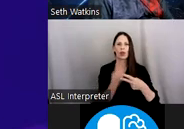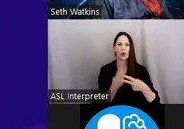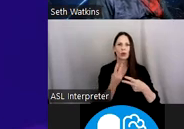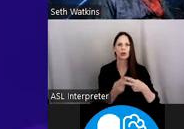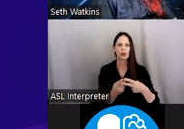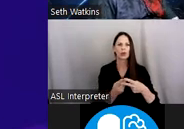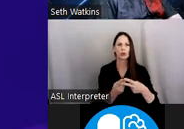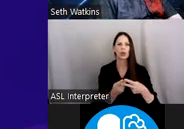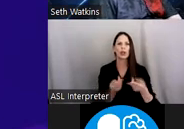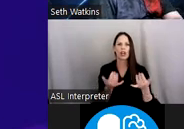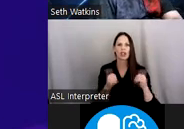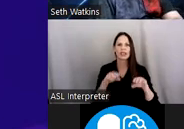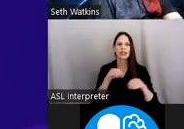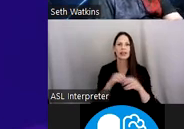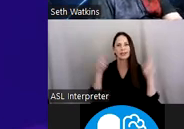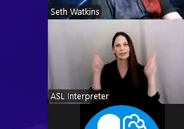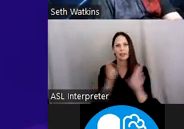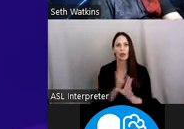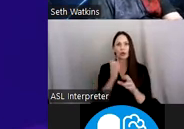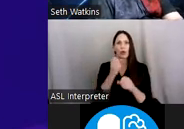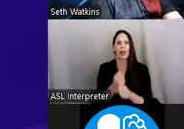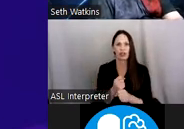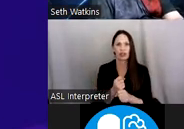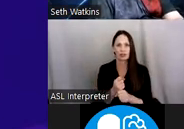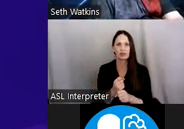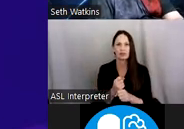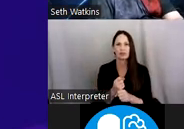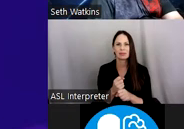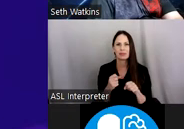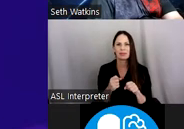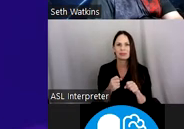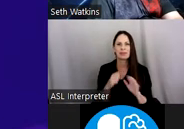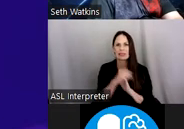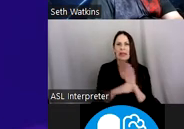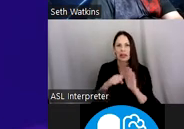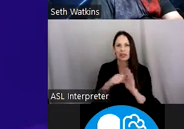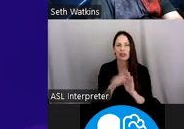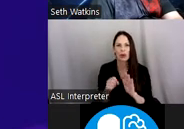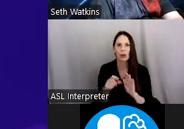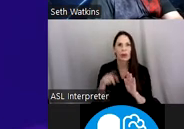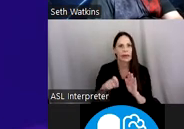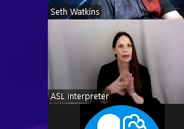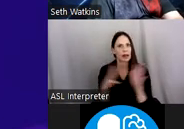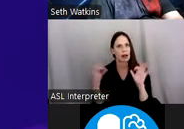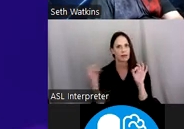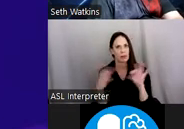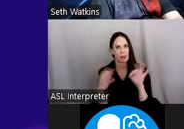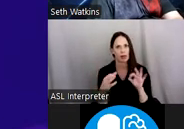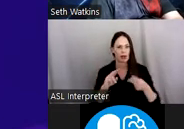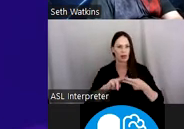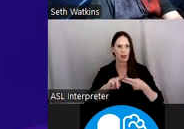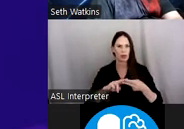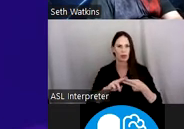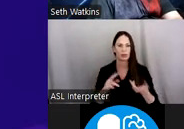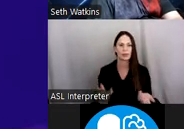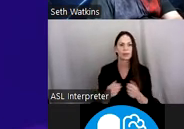in the creation stage and still needing a lot of input on them. So I wanted to kind of frame, if I would say in